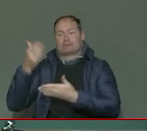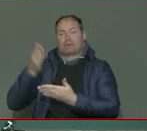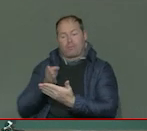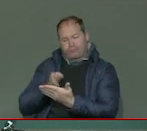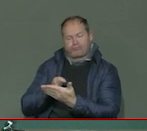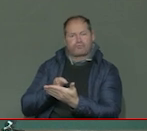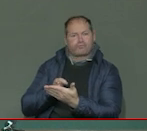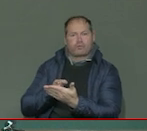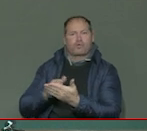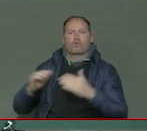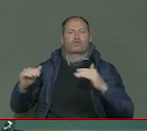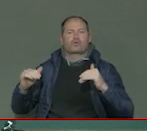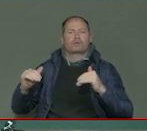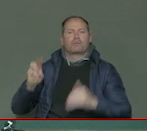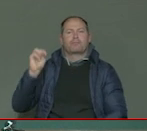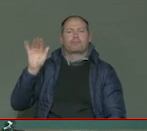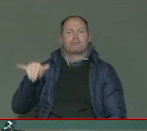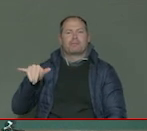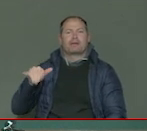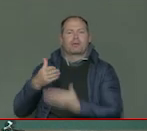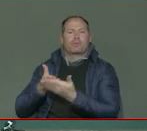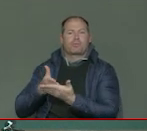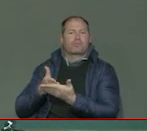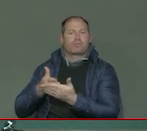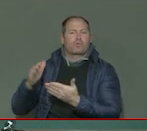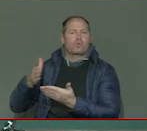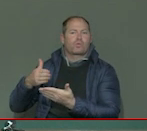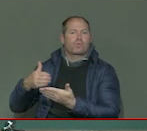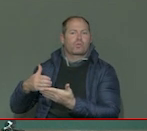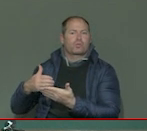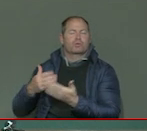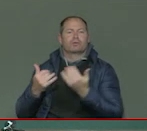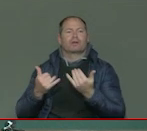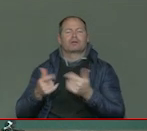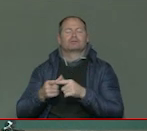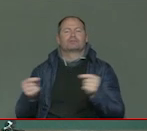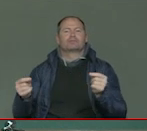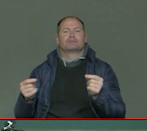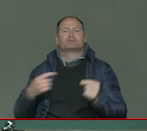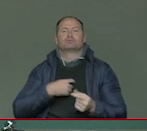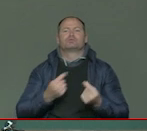stopped there. What would we do then if that transaction stopped there?